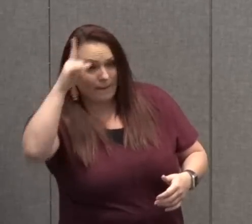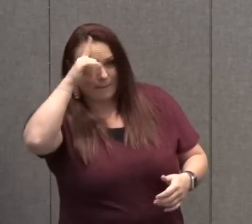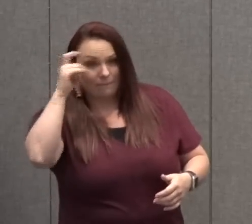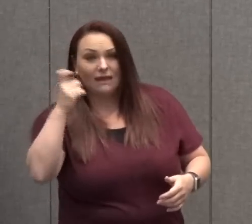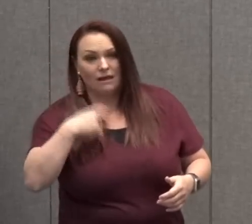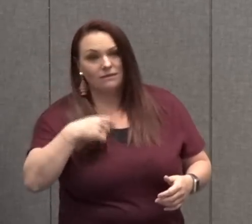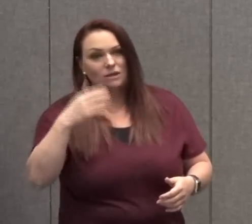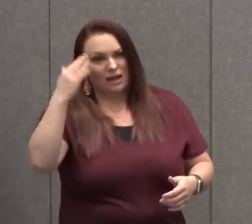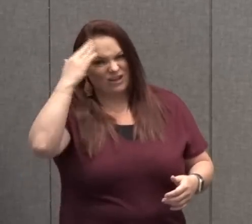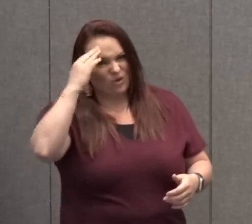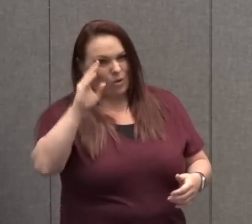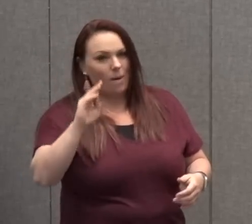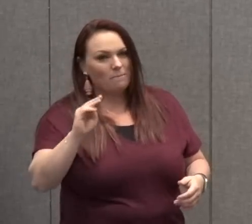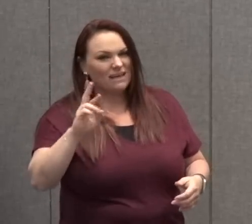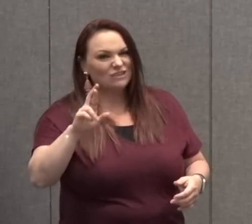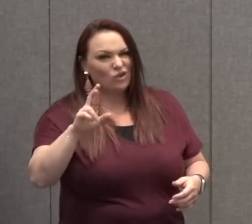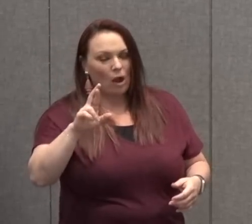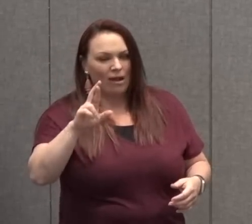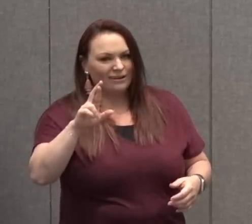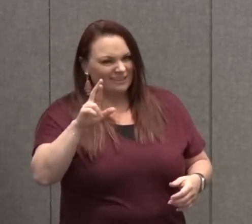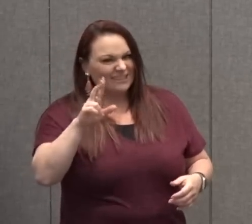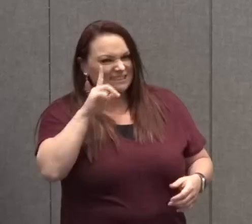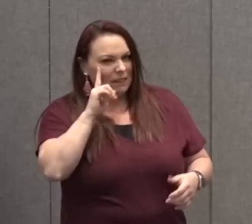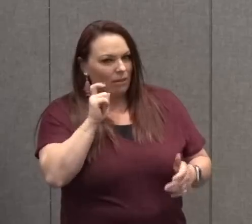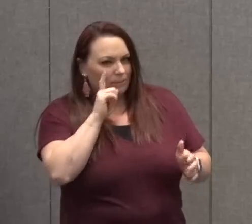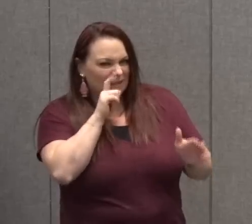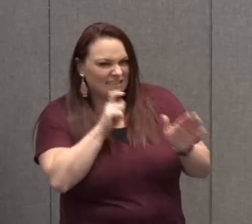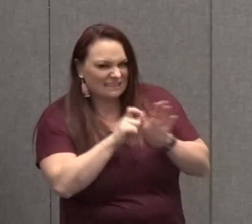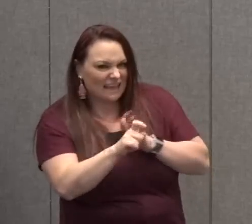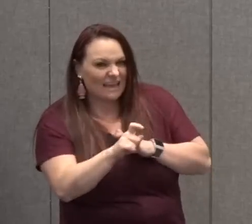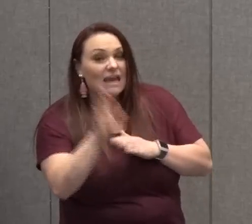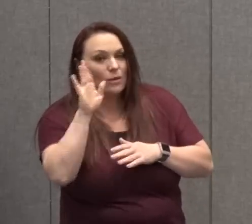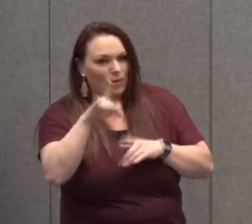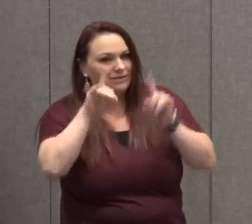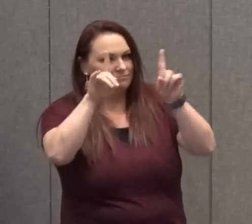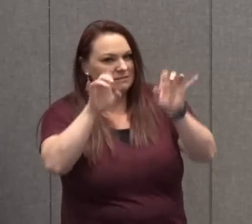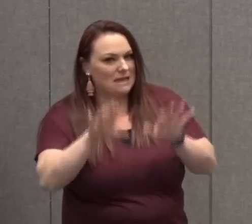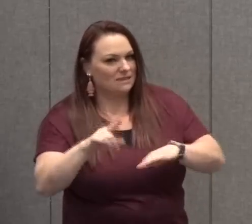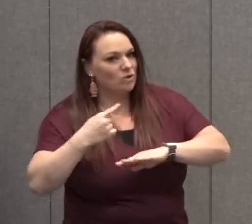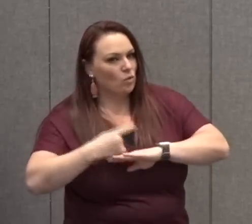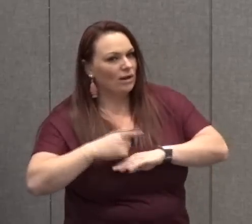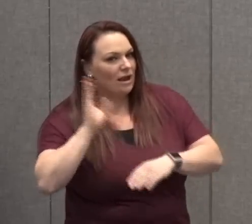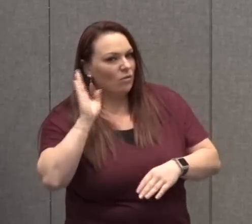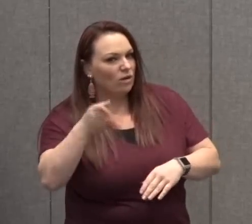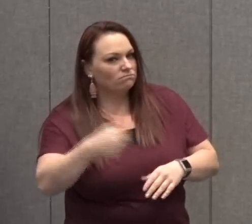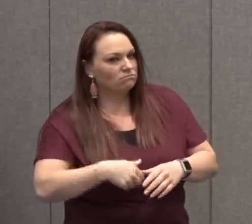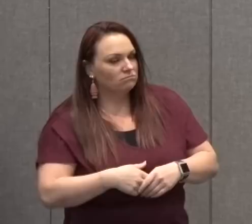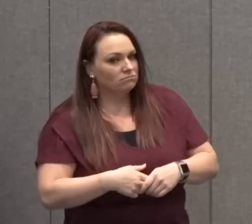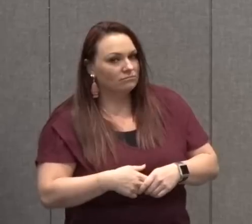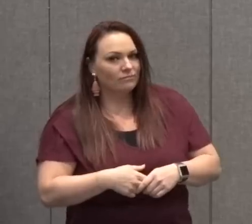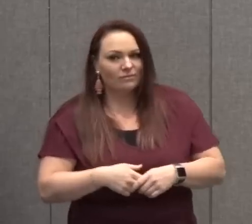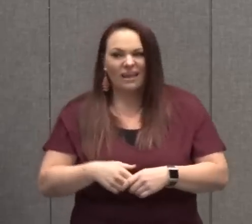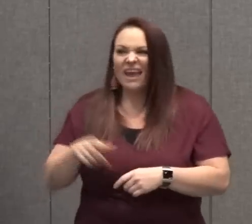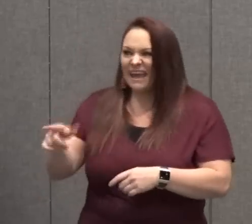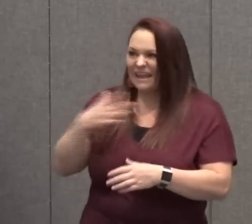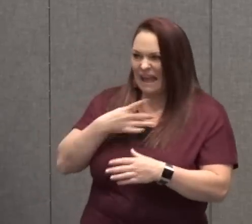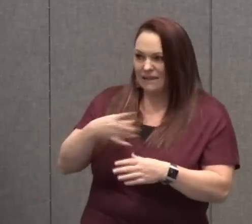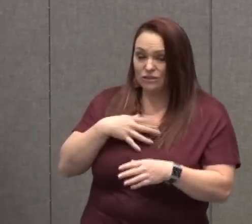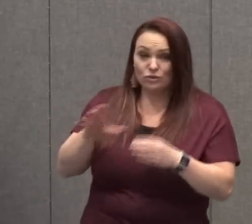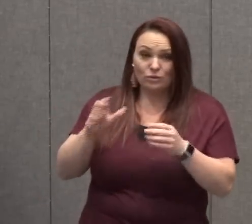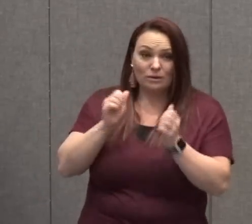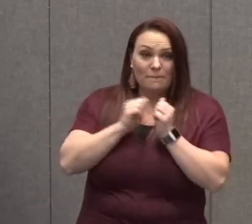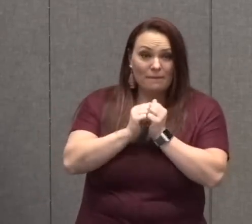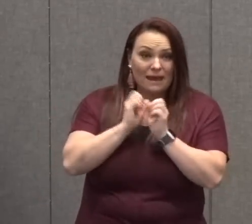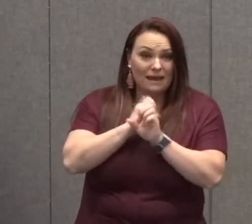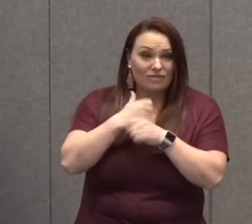is a sneaky teacher, and he was going to test me somehow. Yeah, he likes to put learning in a fun way together to make sure he